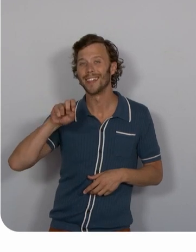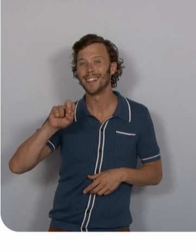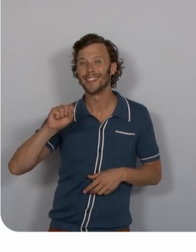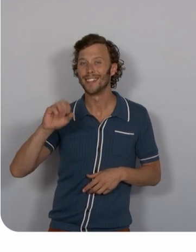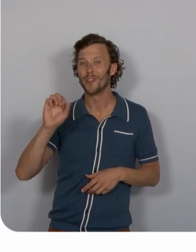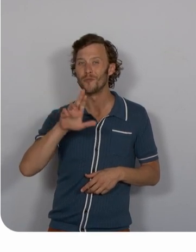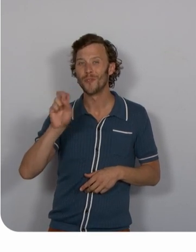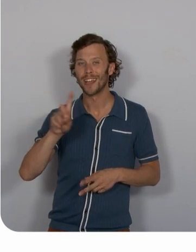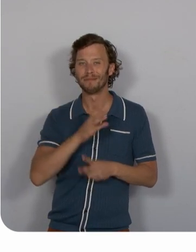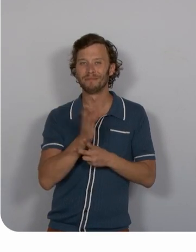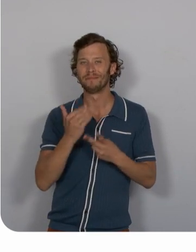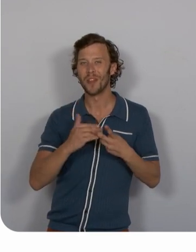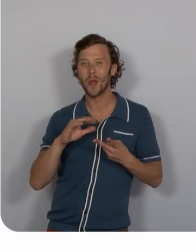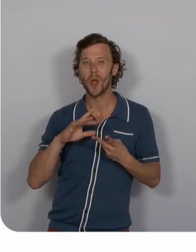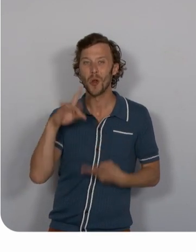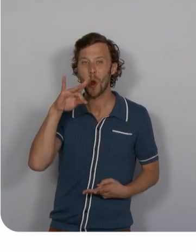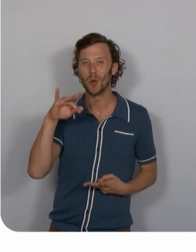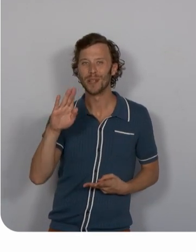Ghostbusters,